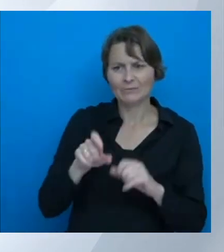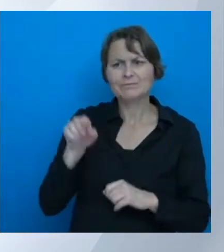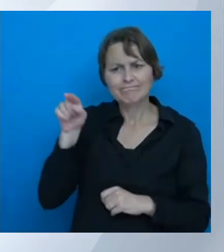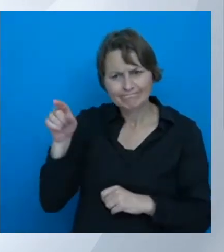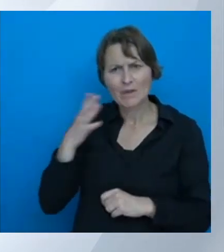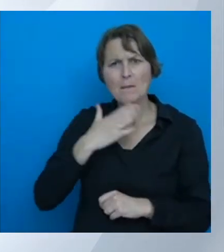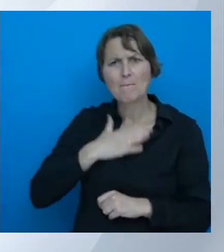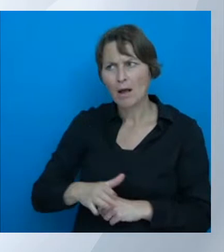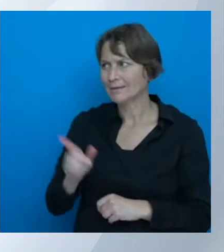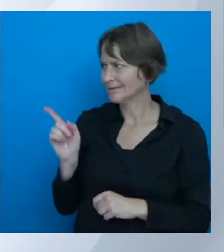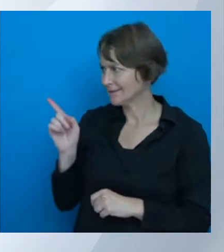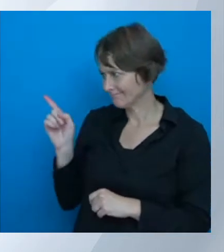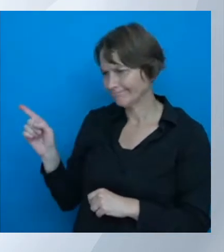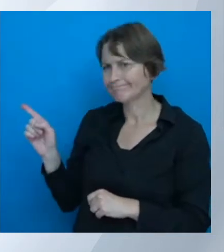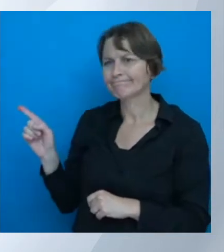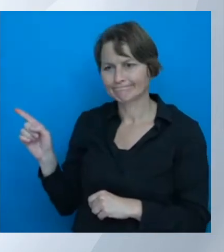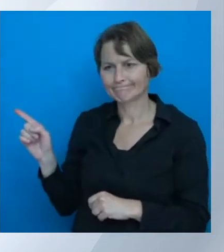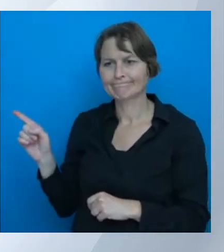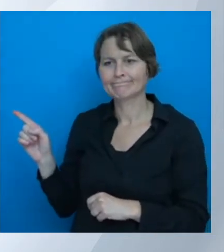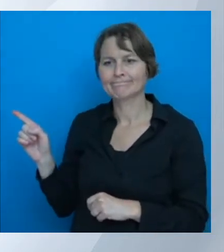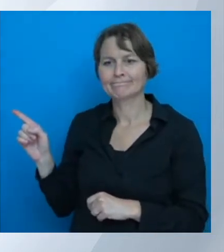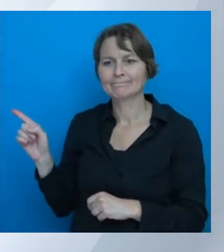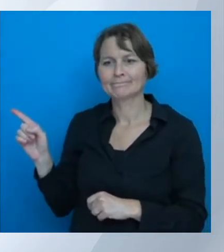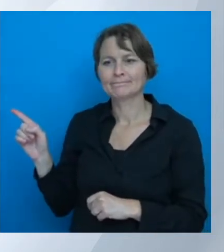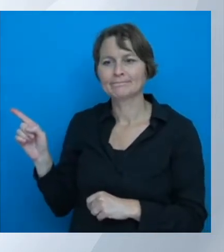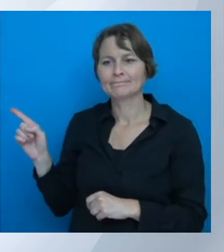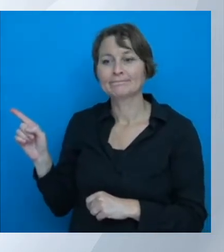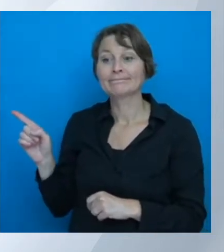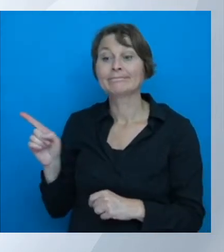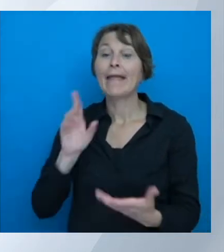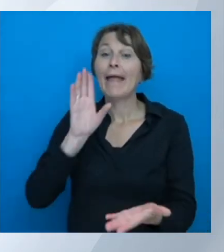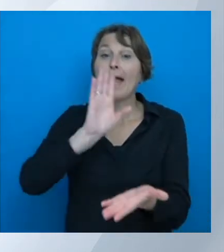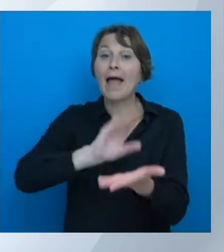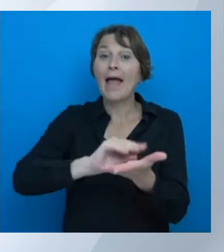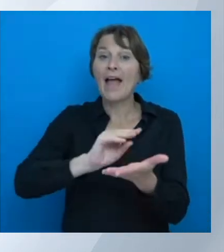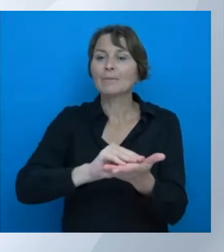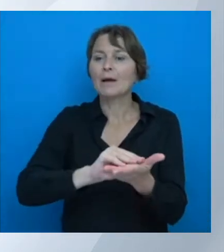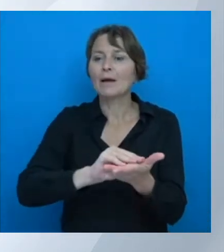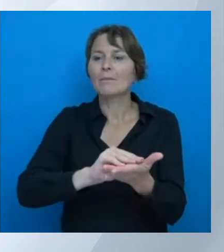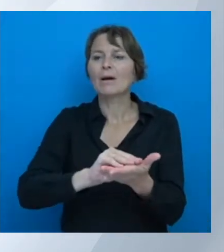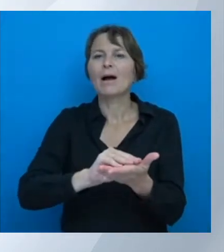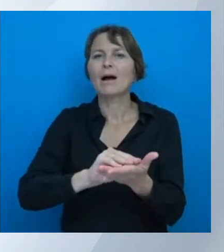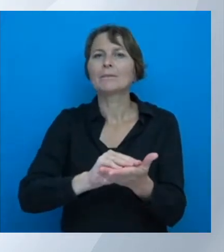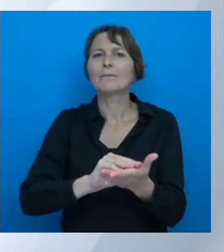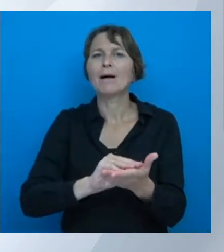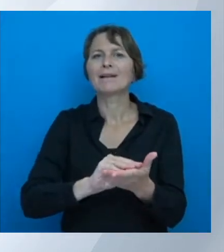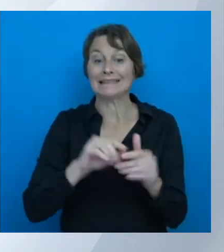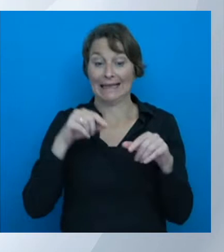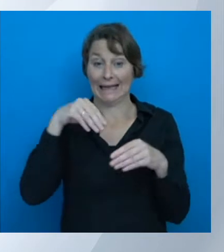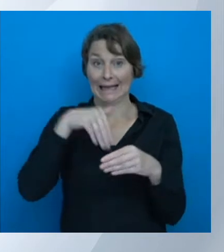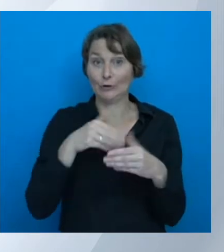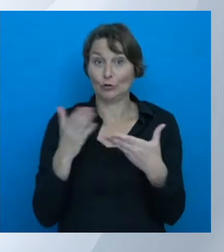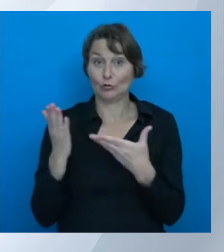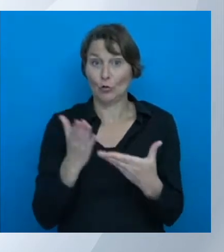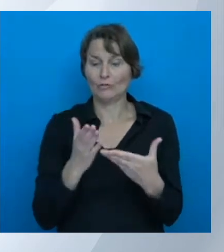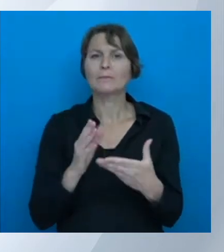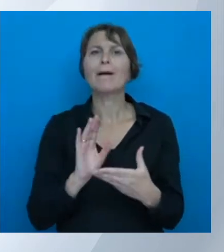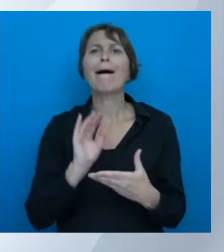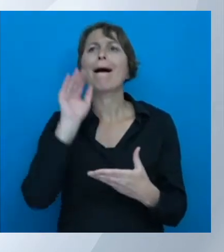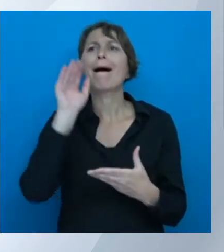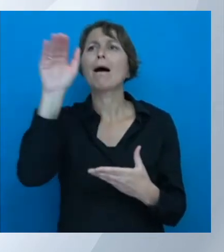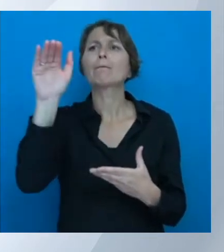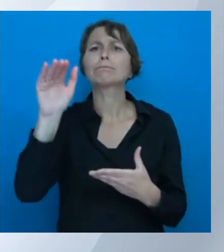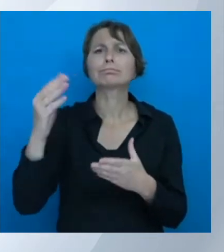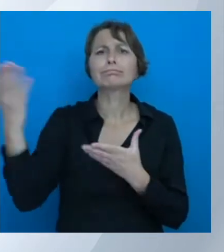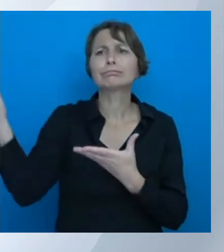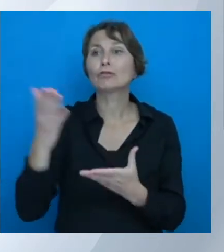other services, not only services inside, but also outside. In many cases, we have to build systems which react to events